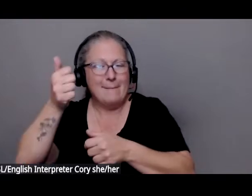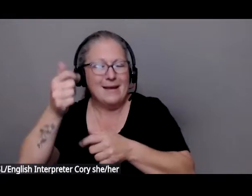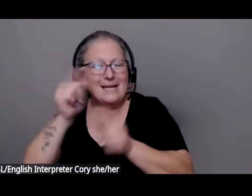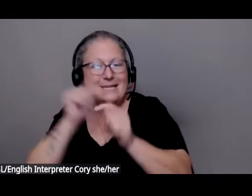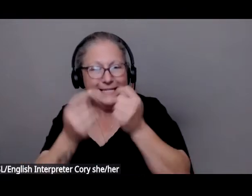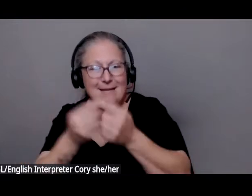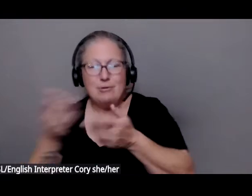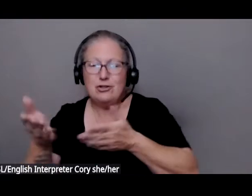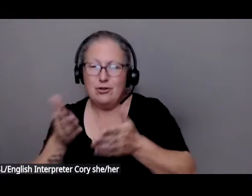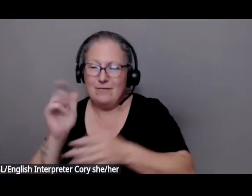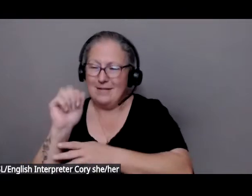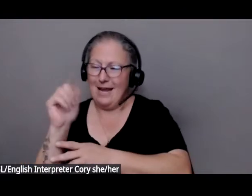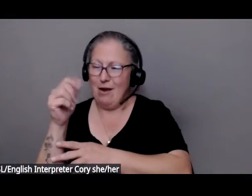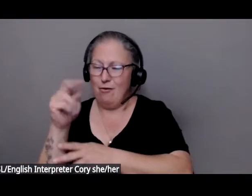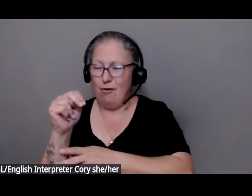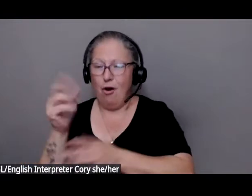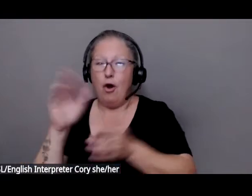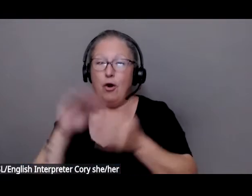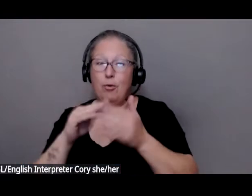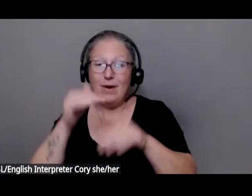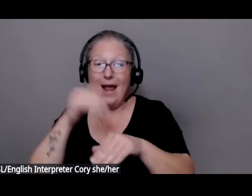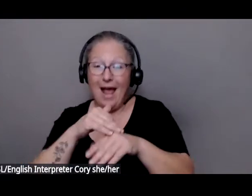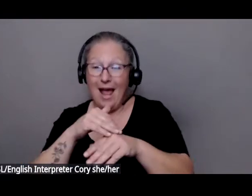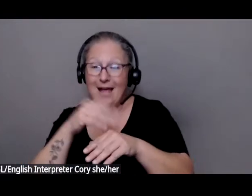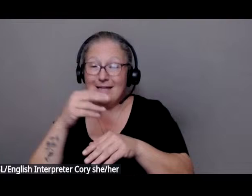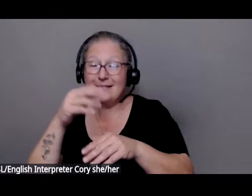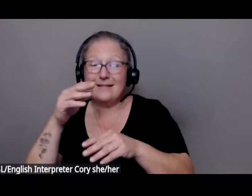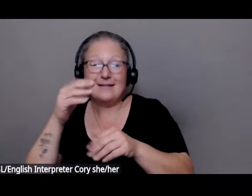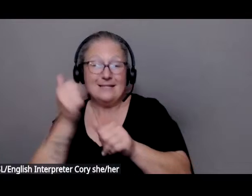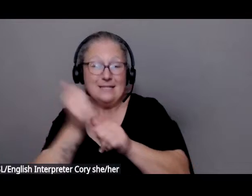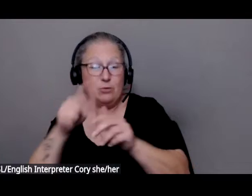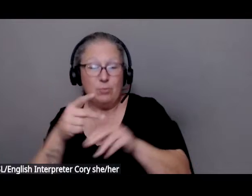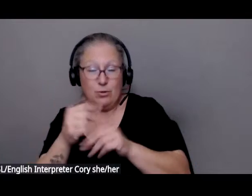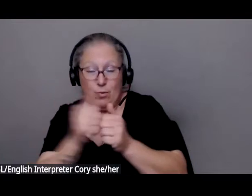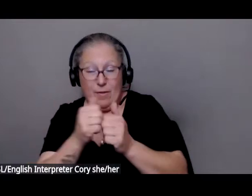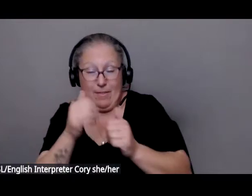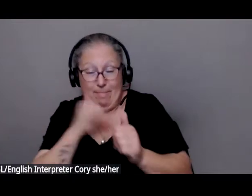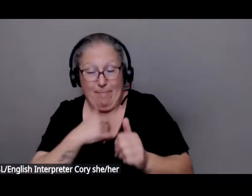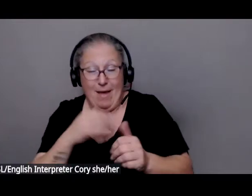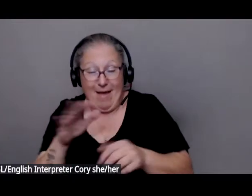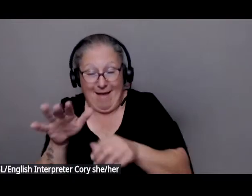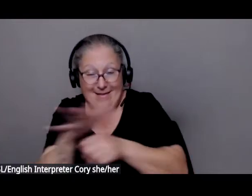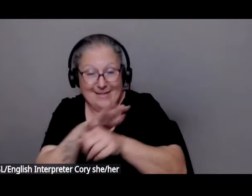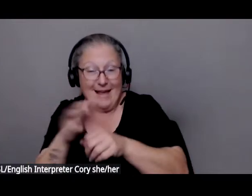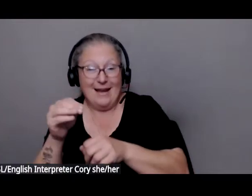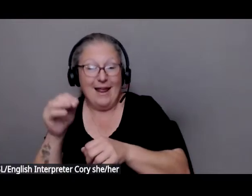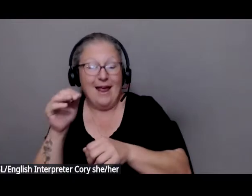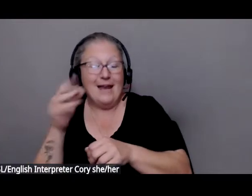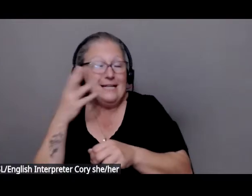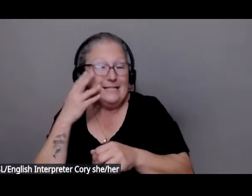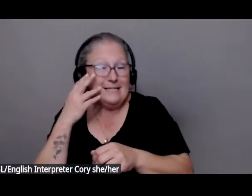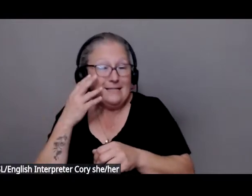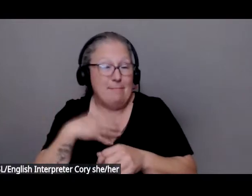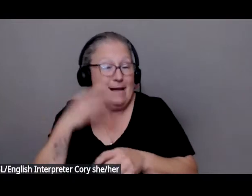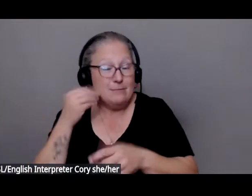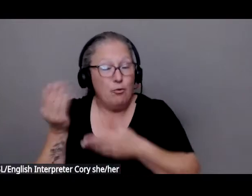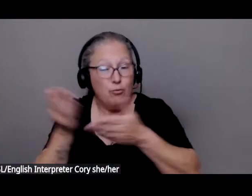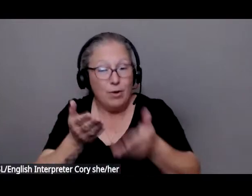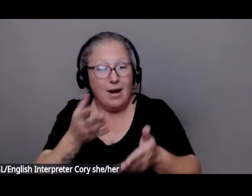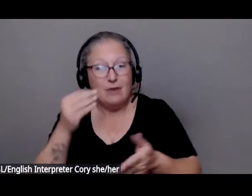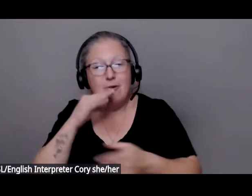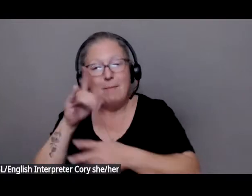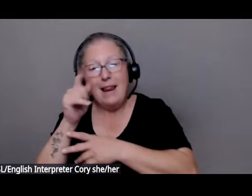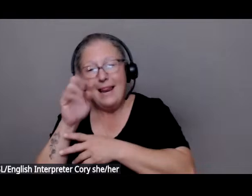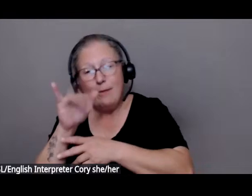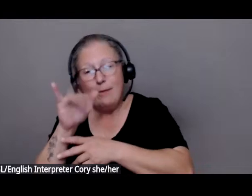Aragon community as assistant principal with my site and district experience. Mr. Booker explained about Liberty and also in Palo